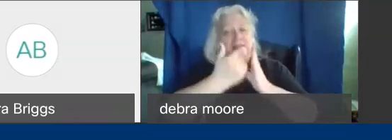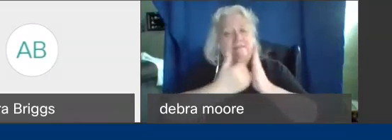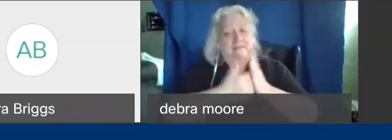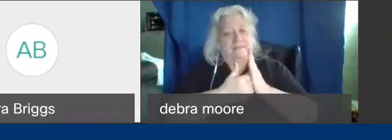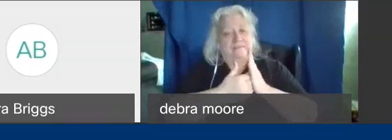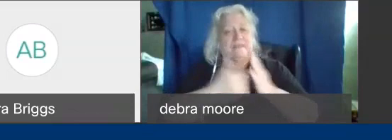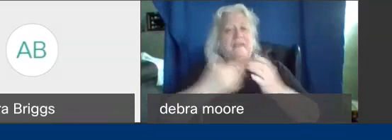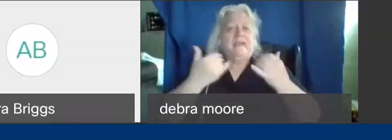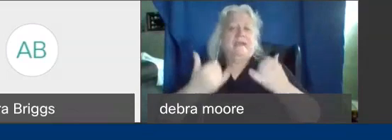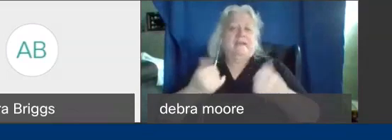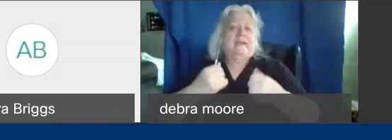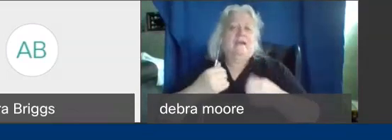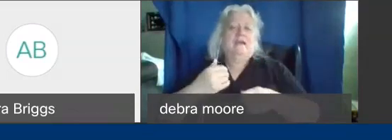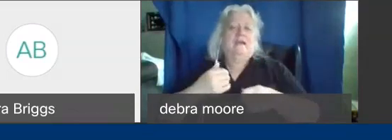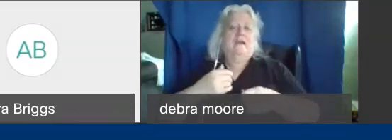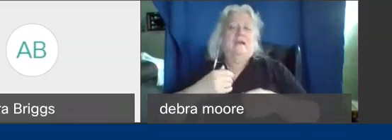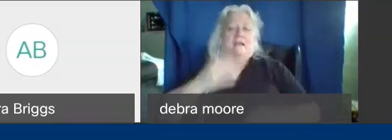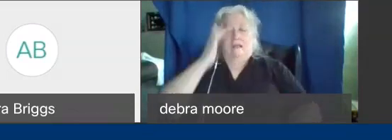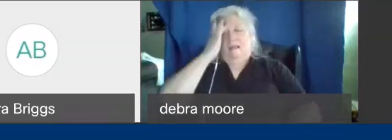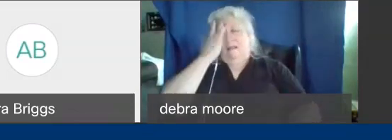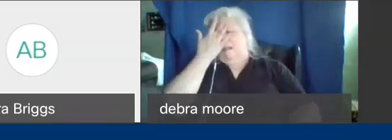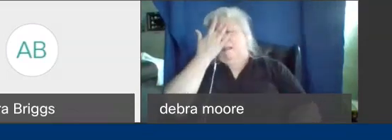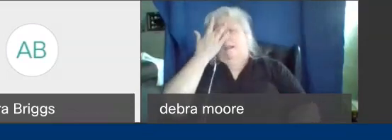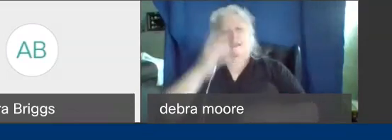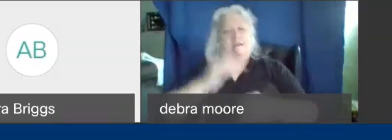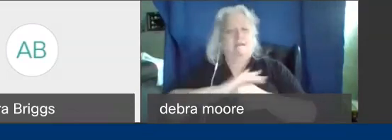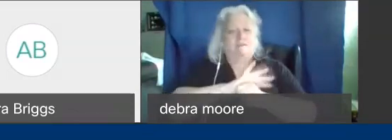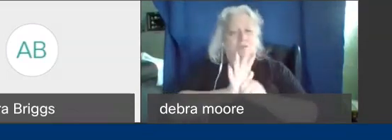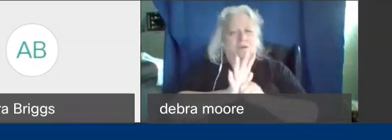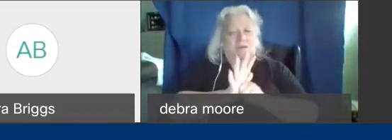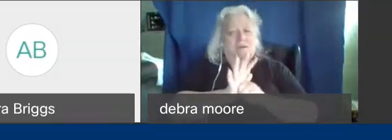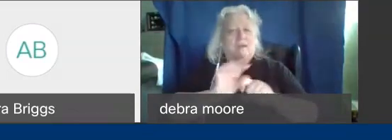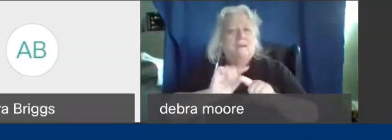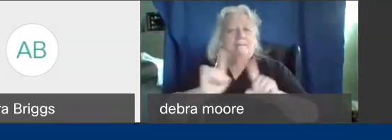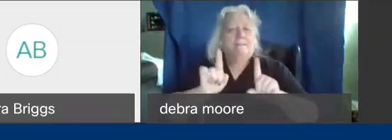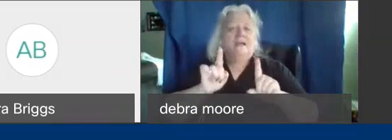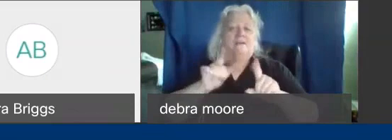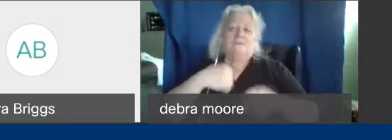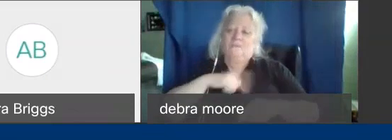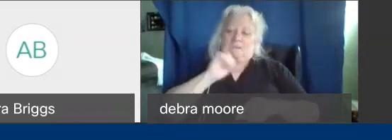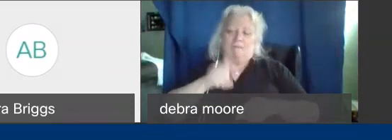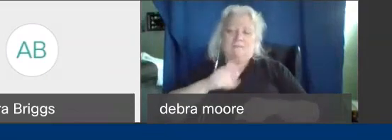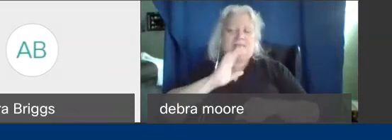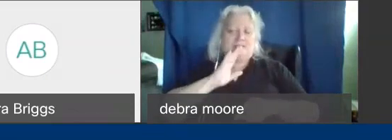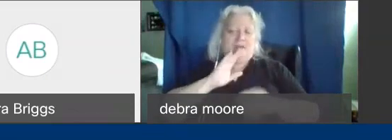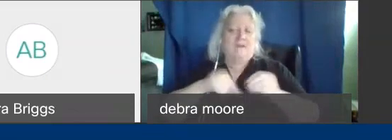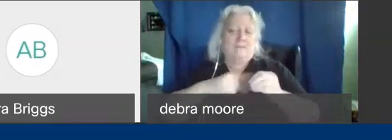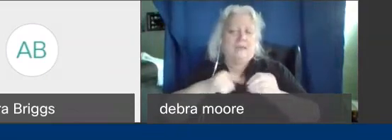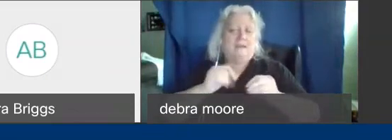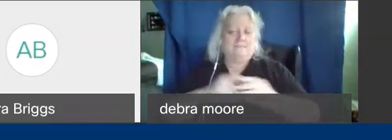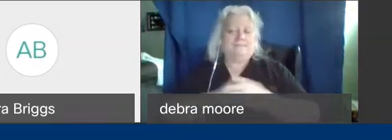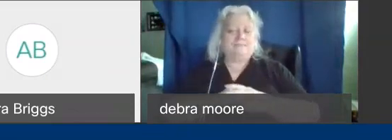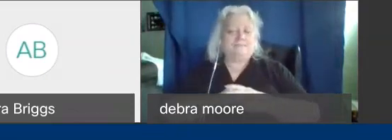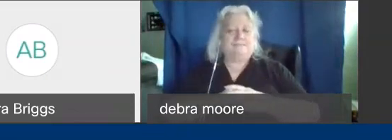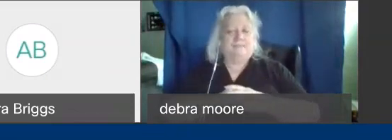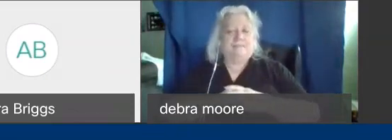And I'm sure you guys are tired of hearing about the coronavirus, but I do want to touch on it briefly for everybody since it is of the